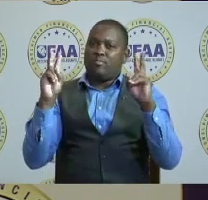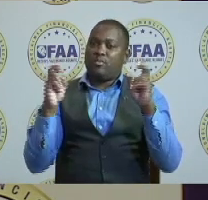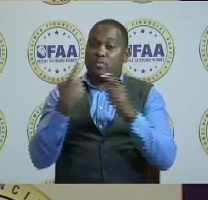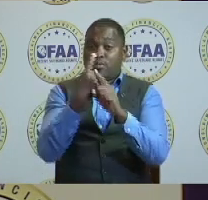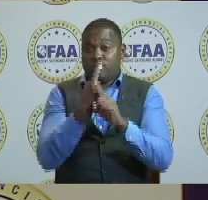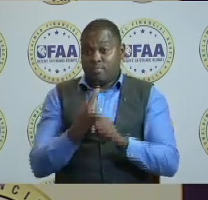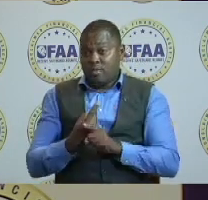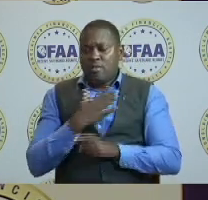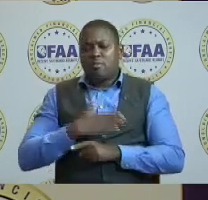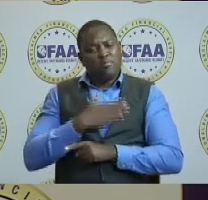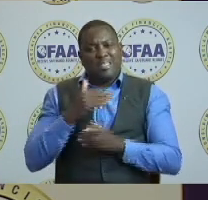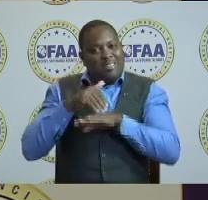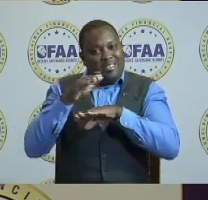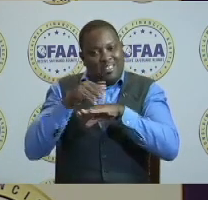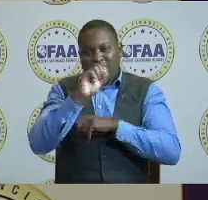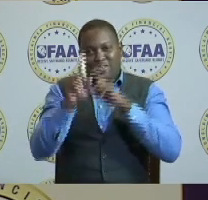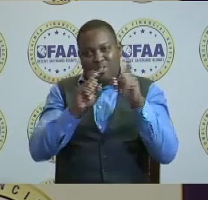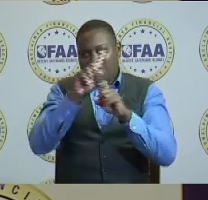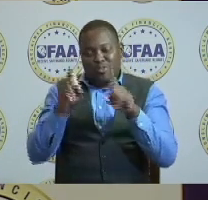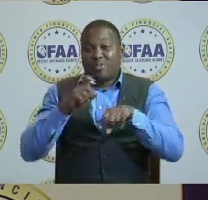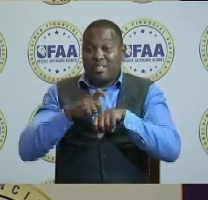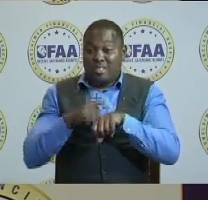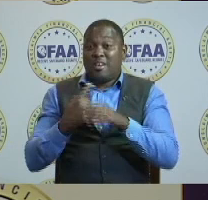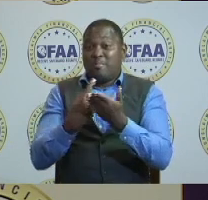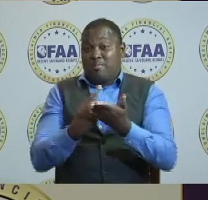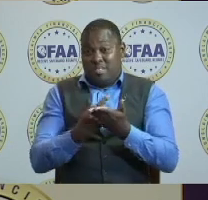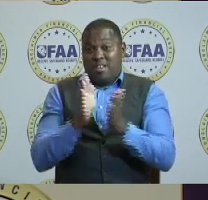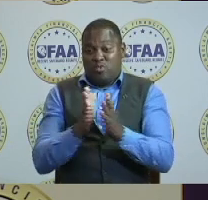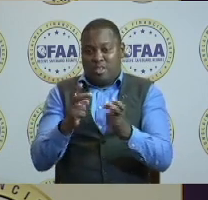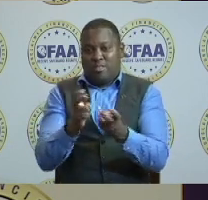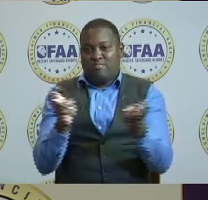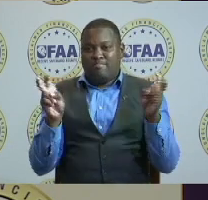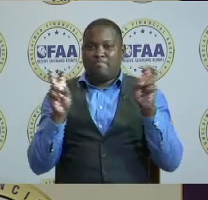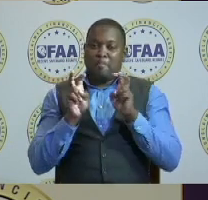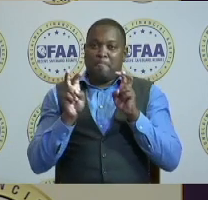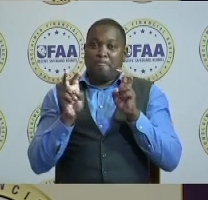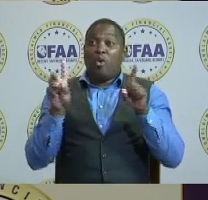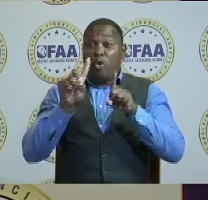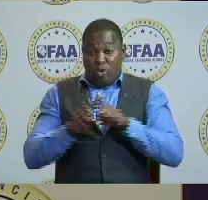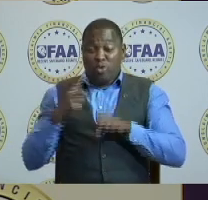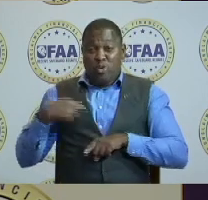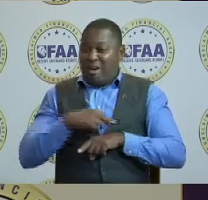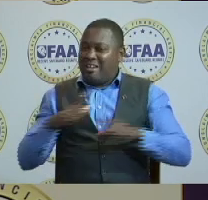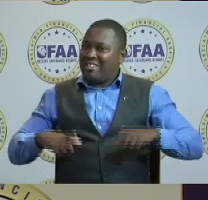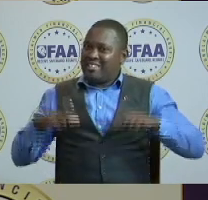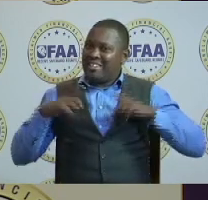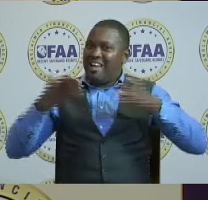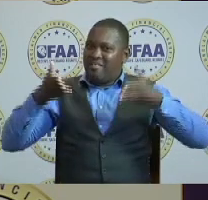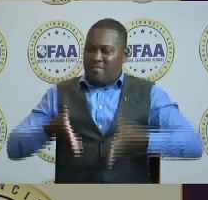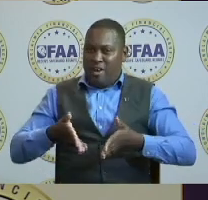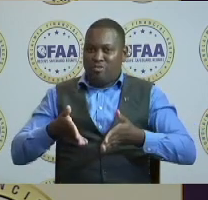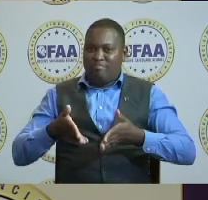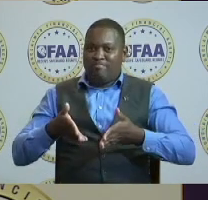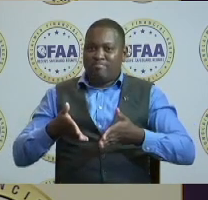also send us questions as we engage our panelists. We are also coming to you live via live streaming, of course, taking and embracing